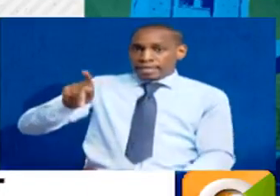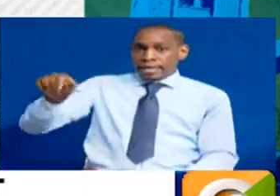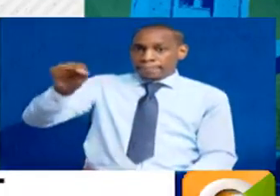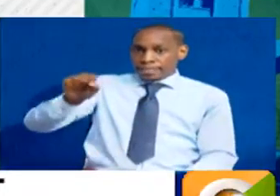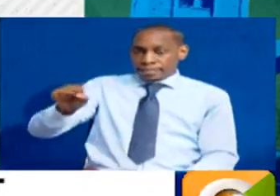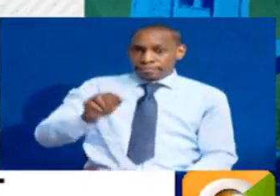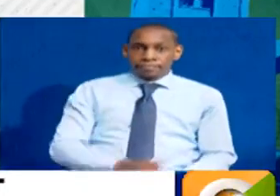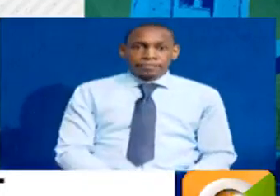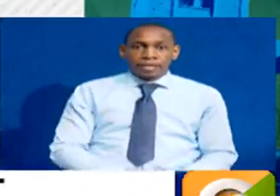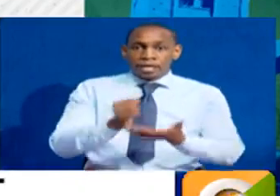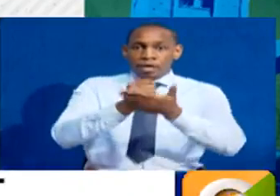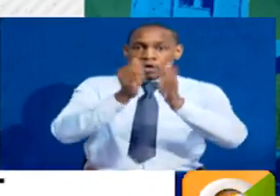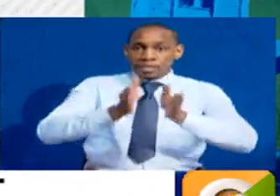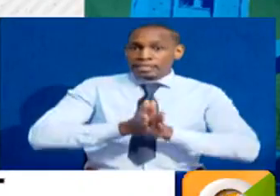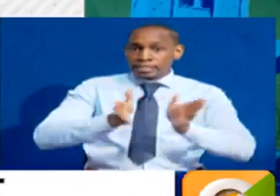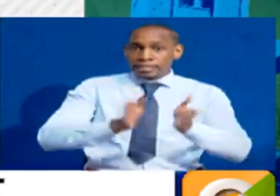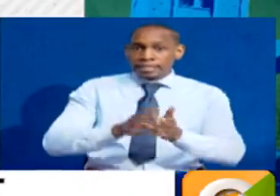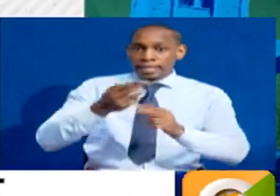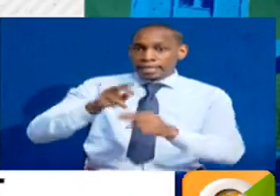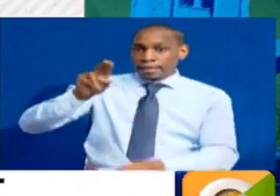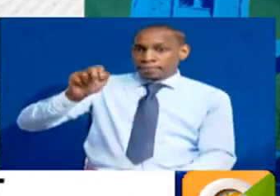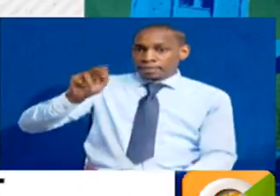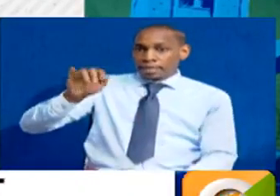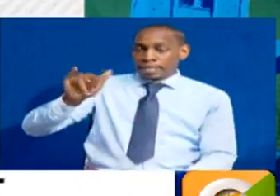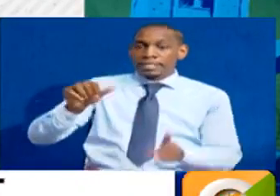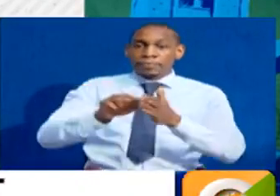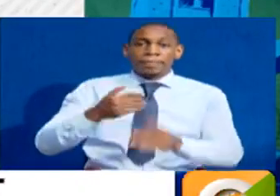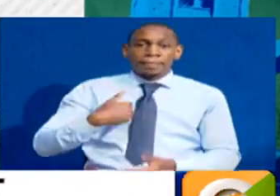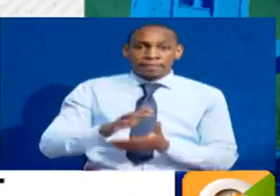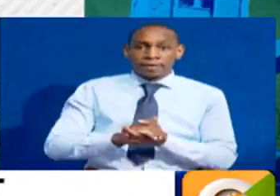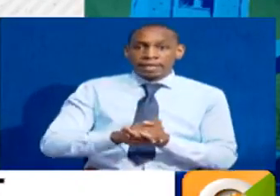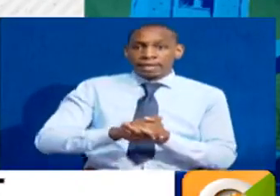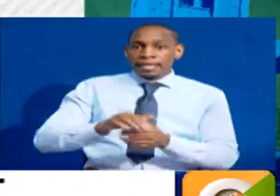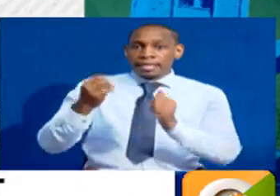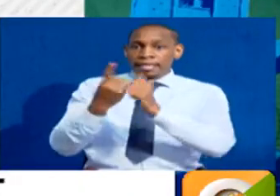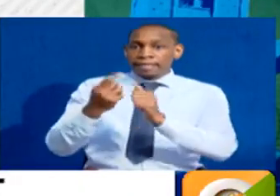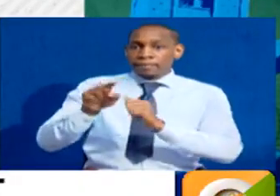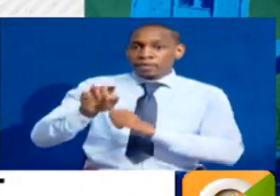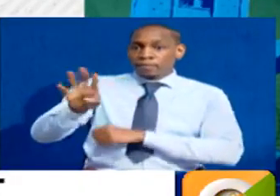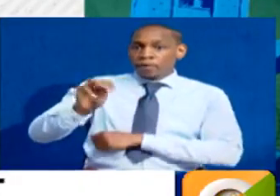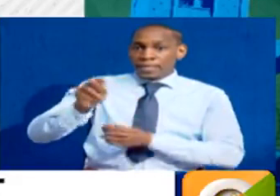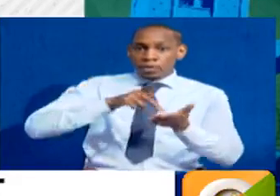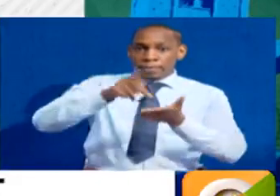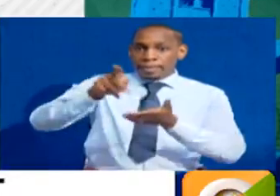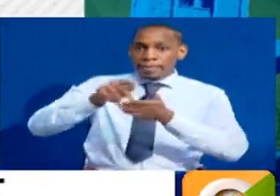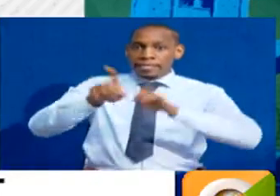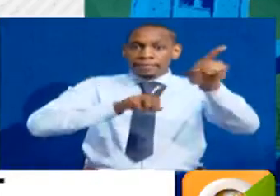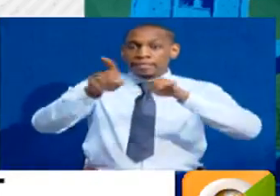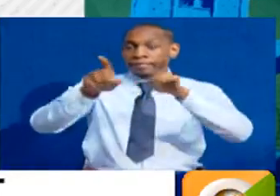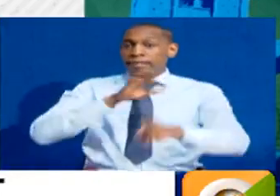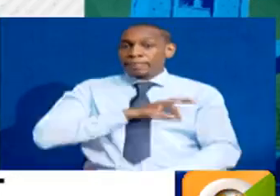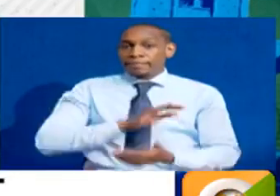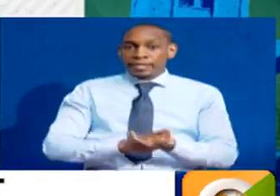of parliament. The Auditor General Nancy Gathungu taking issue with some 11.4 million shillings paid as mileage